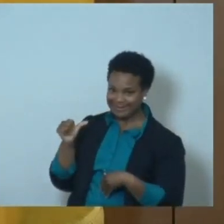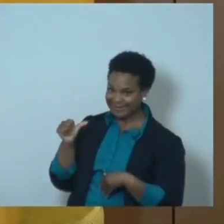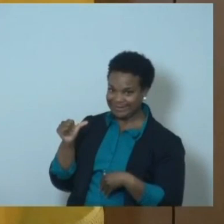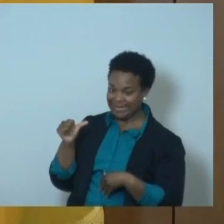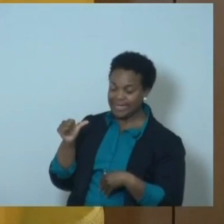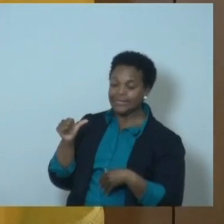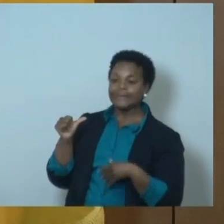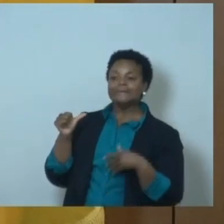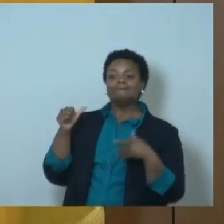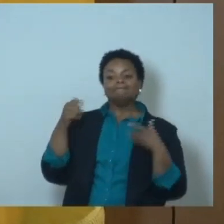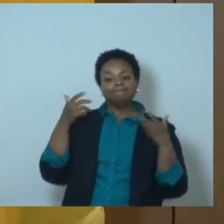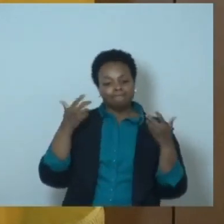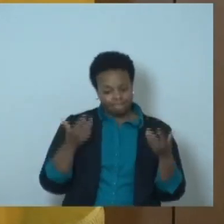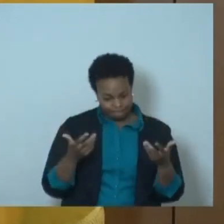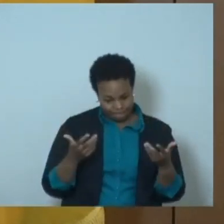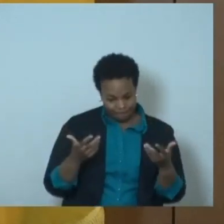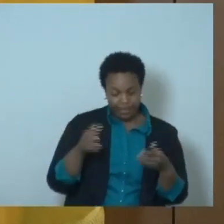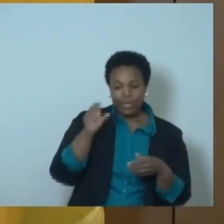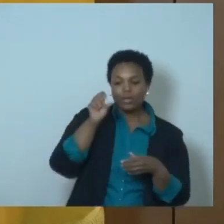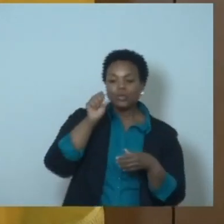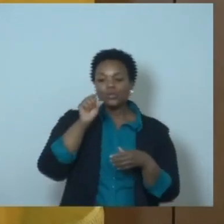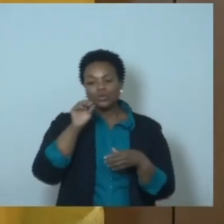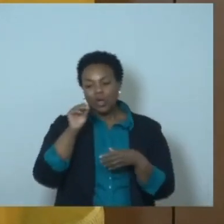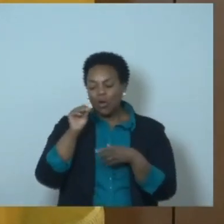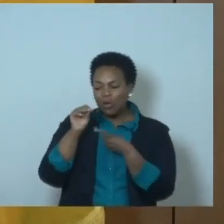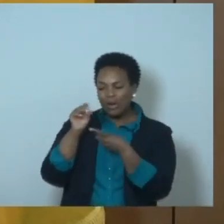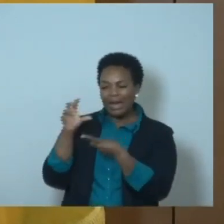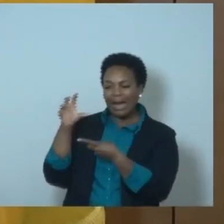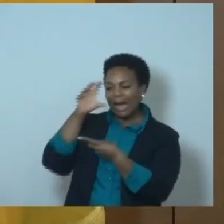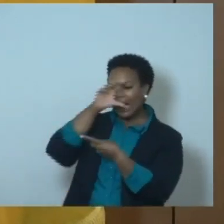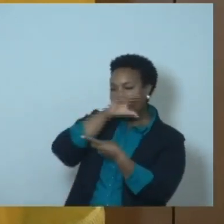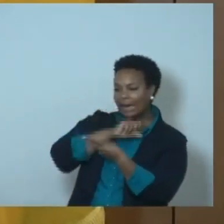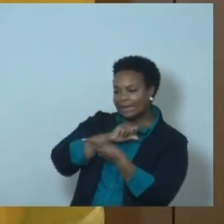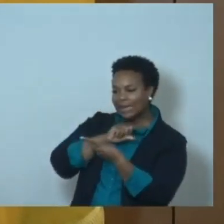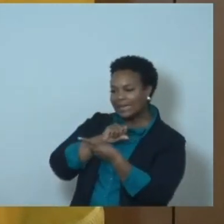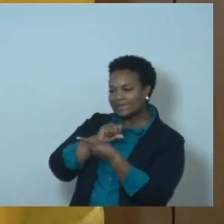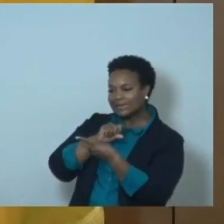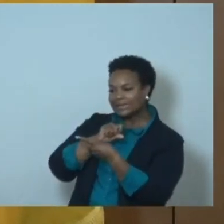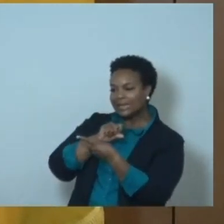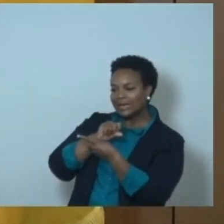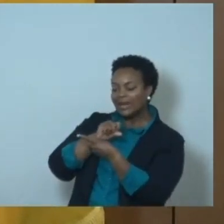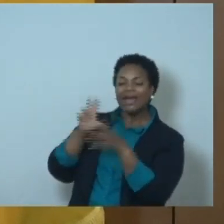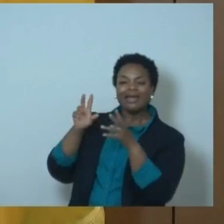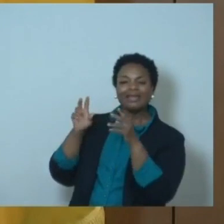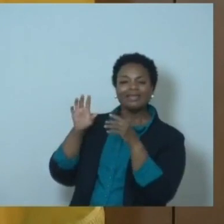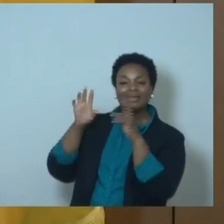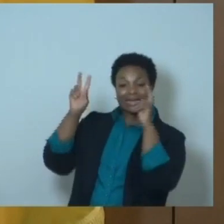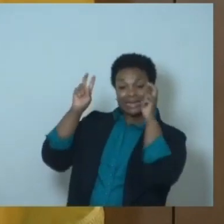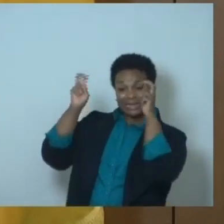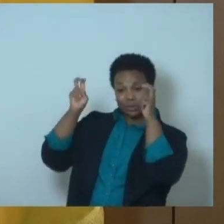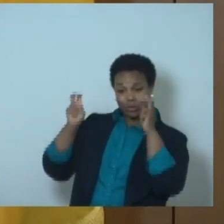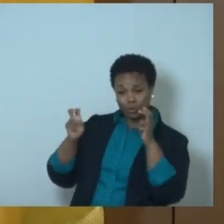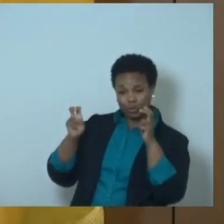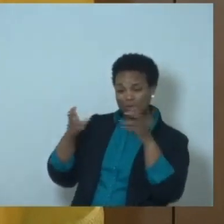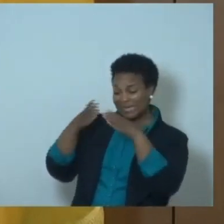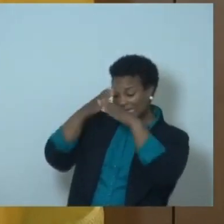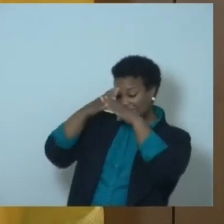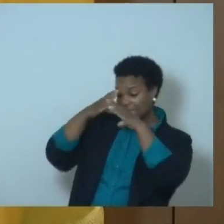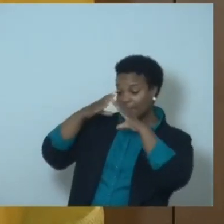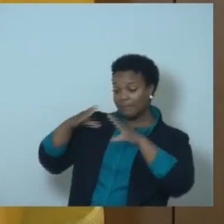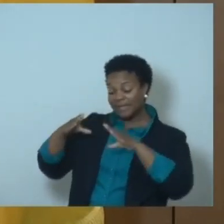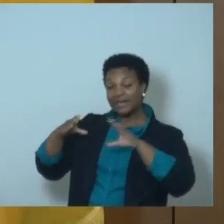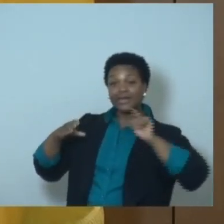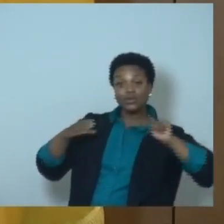of different areas, both from an immigration standpoint and the other just from corrections operations. They didn't do any of